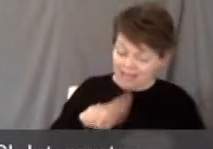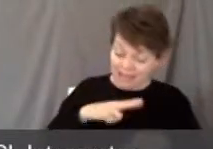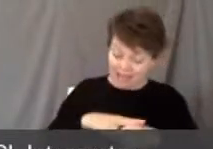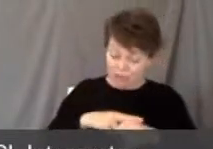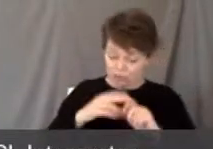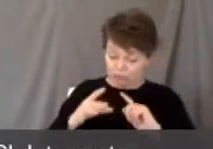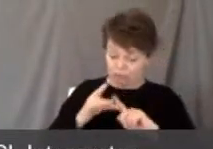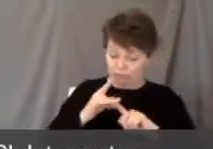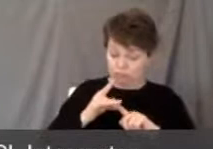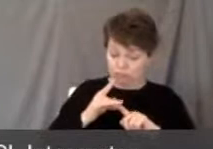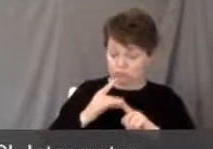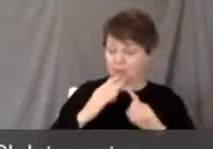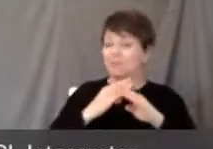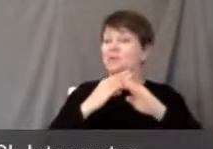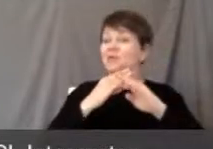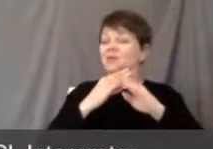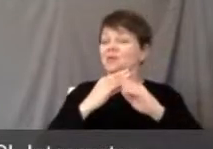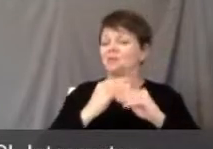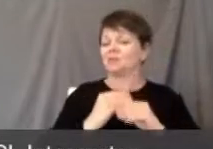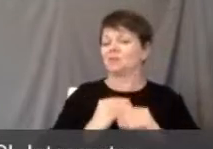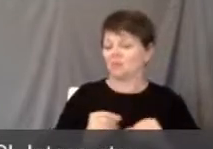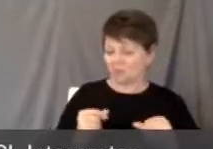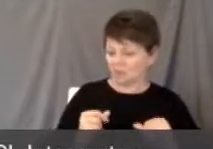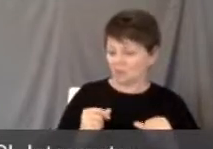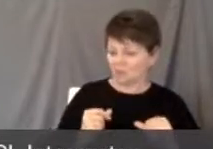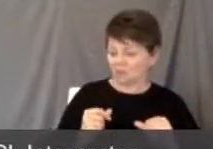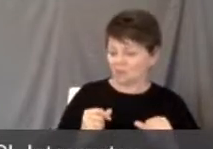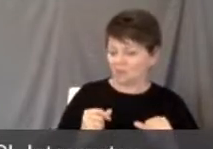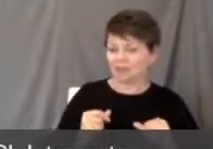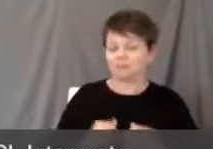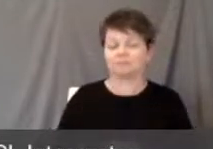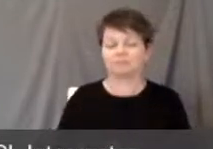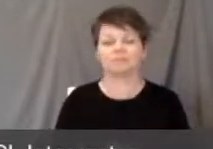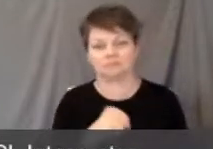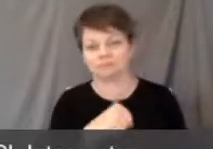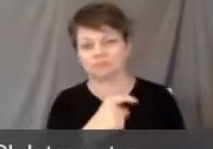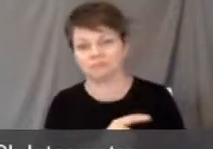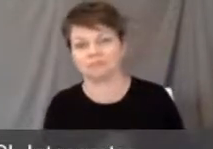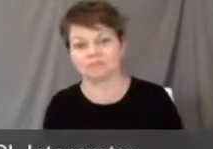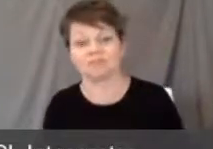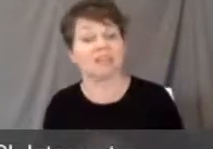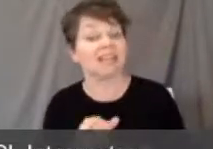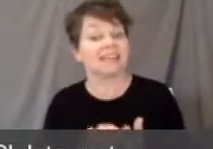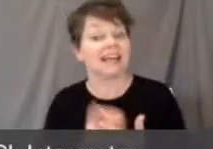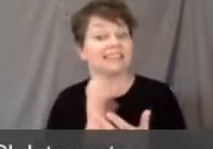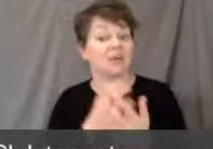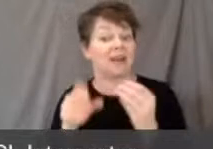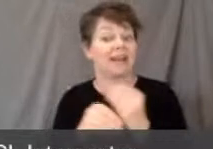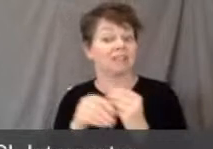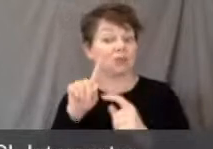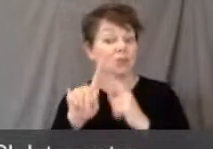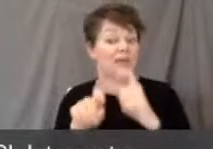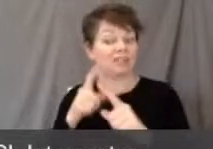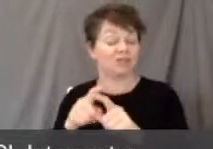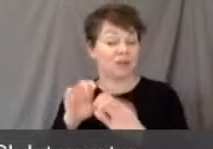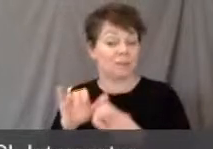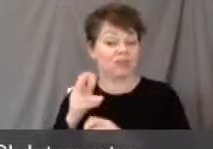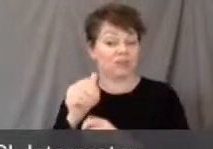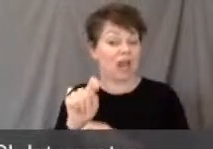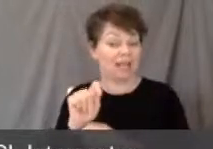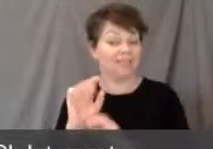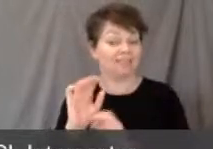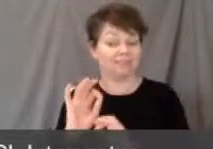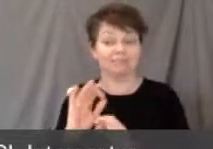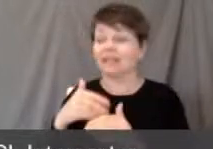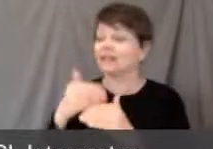well. That does happen over time. Exactly. Okay. Those were the additional questions that I see. So next slide,